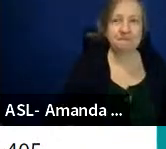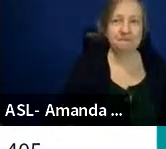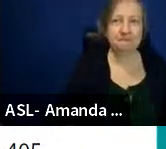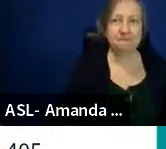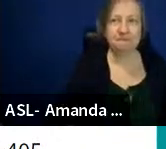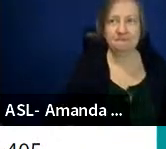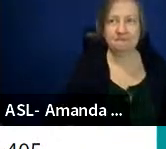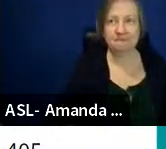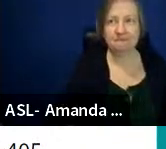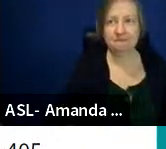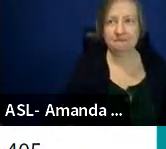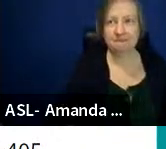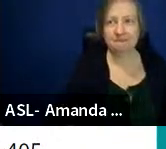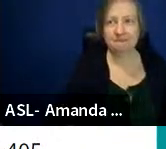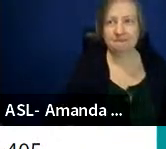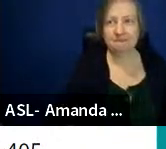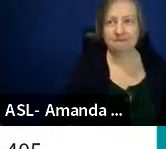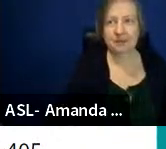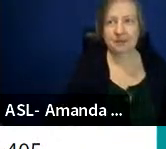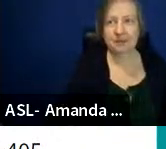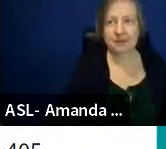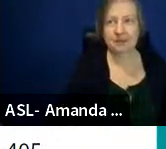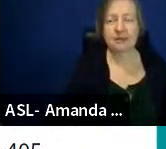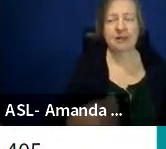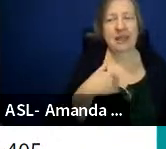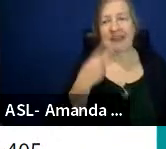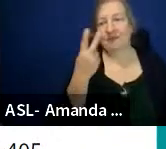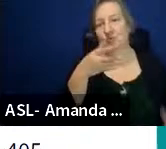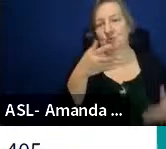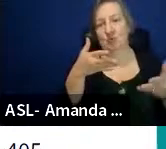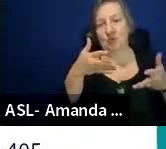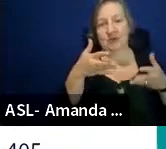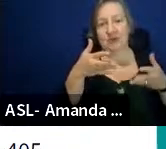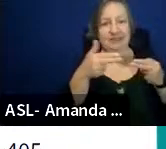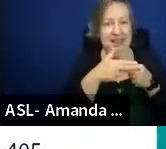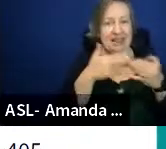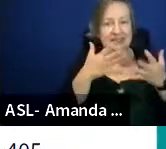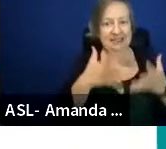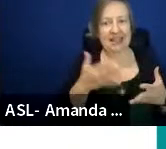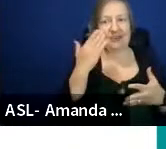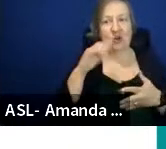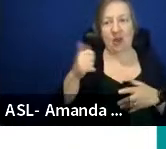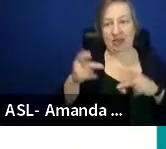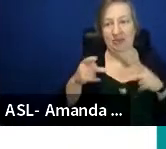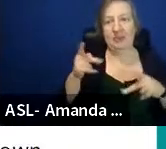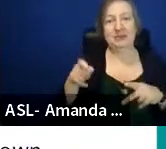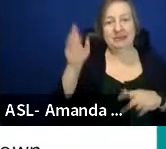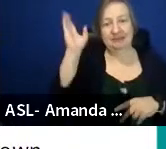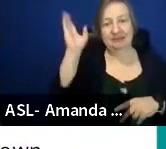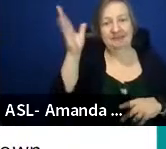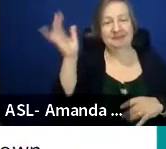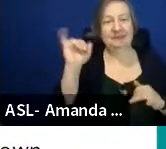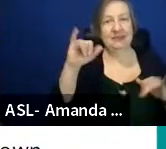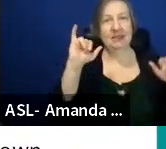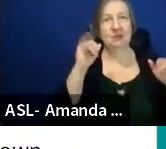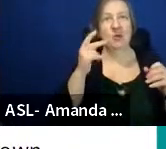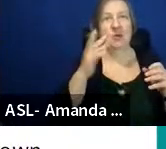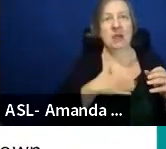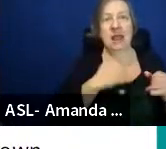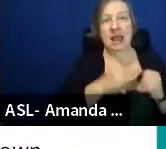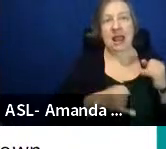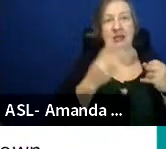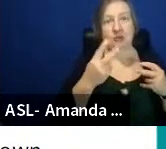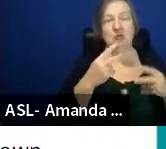I'll keep going because I think I just got 2 more slides, and I know we got to get to Rebecca and others as well. So I think my last 2 slides are